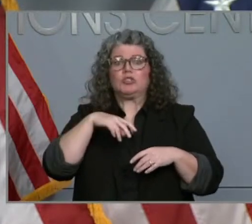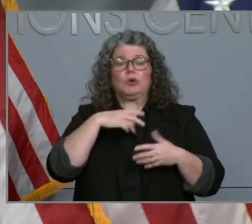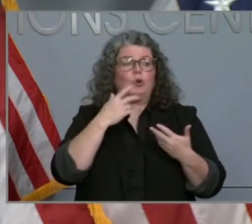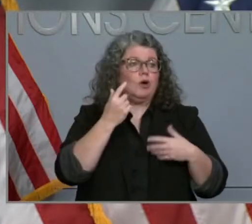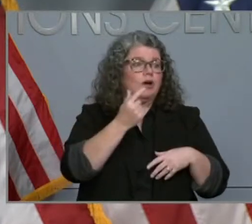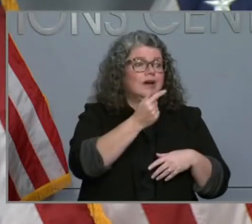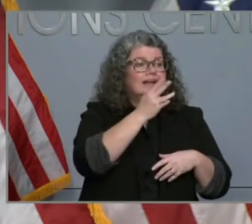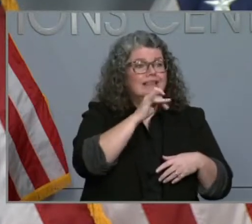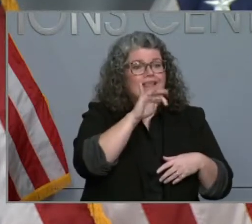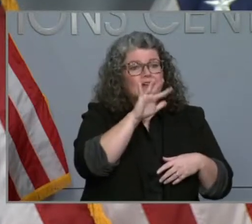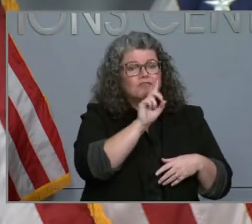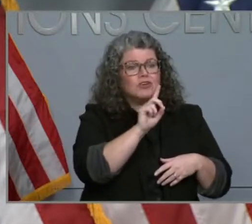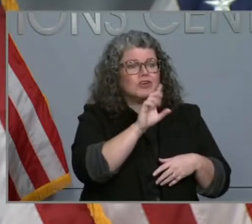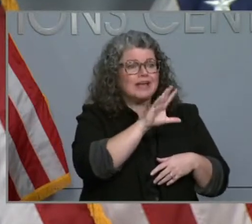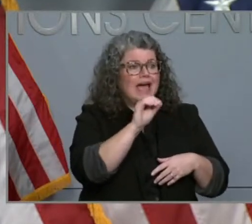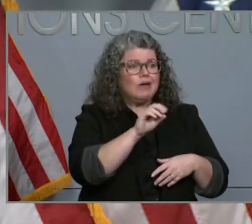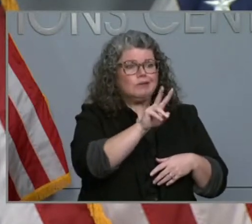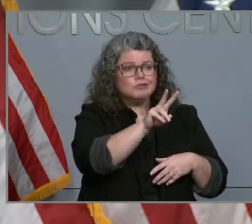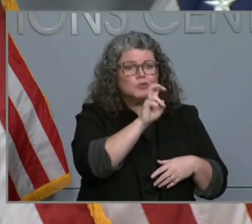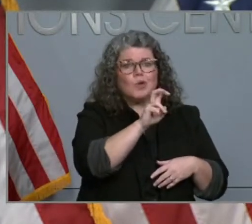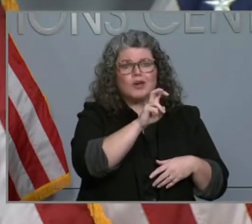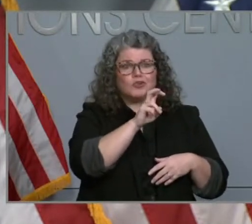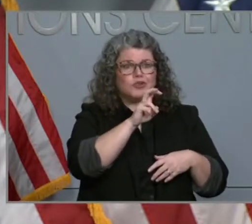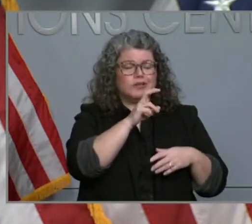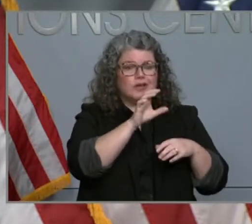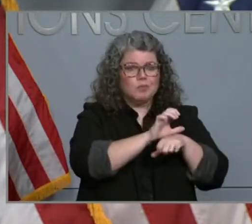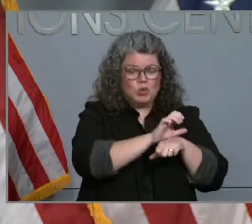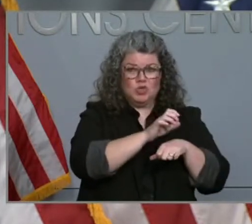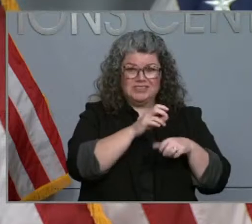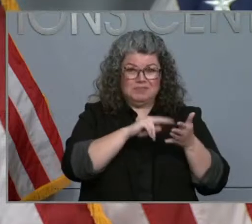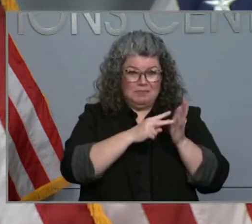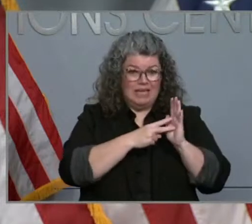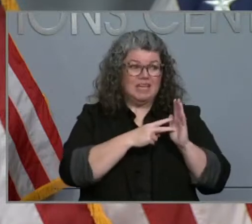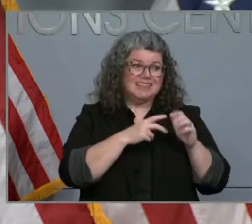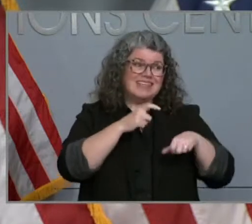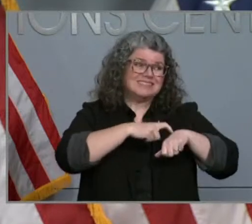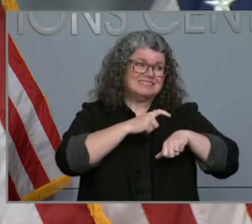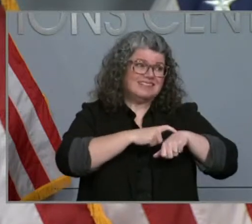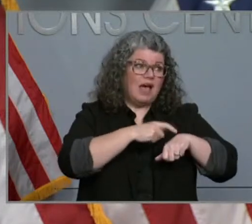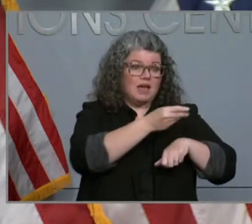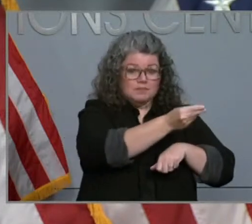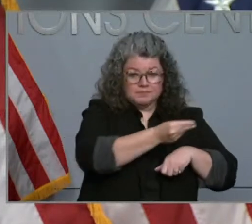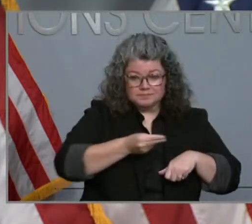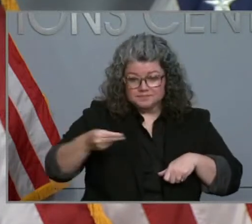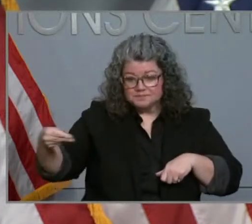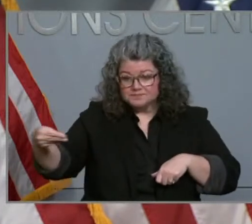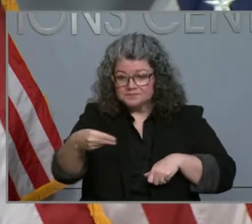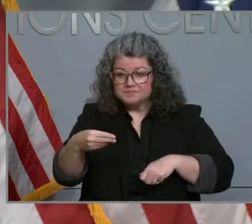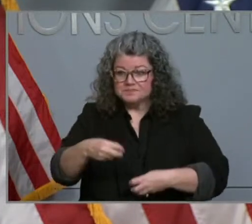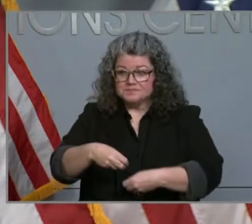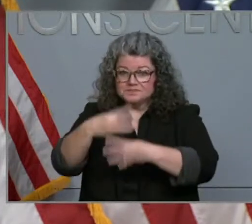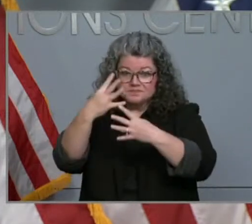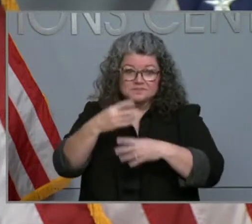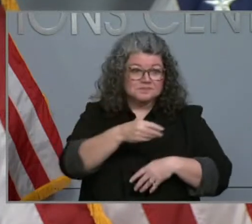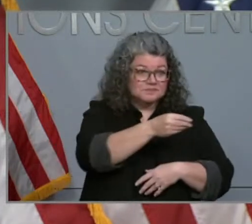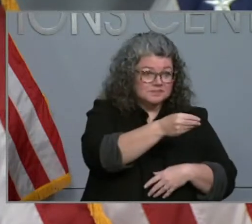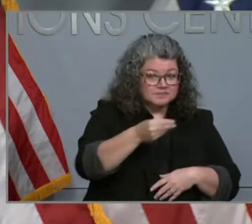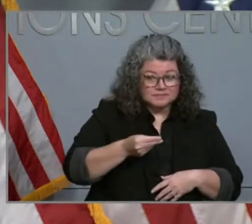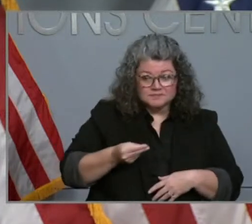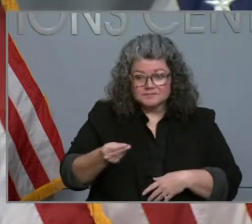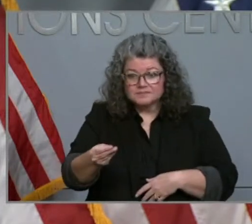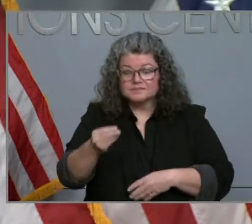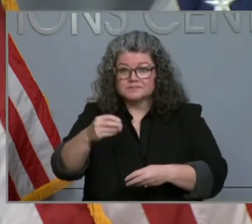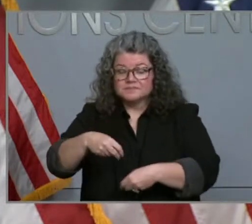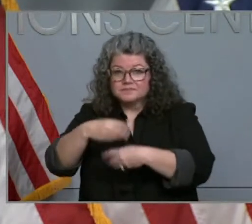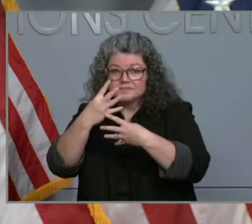does, it's going to take longer for all of those to get processed and put into the system because you have a single point of entry for all that at the county